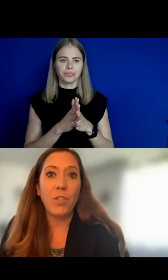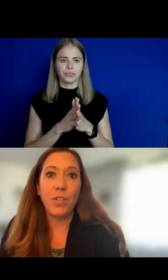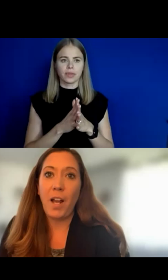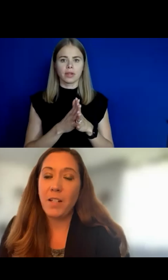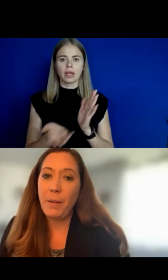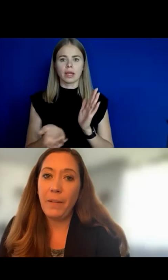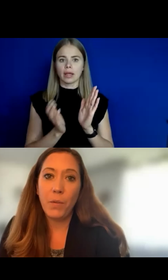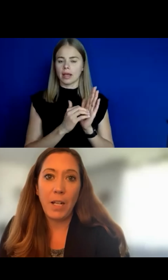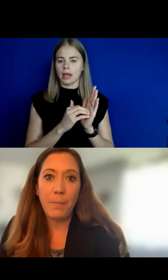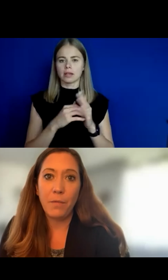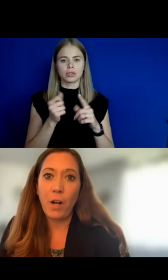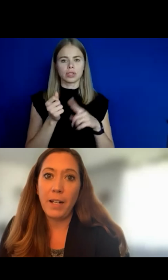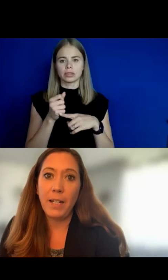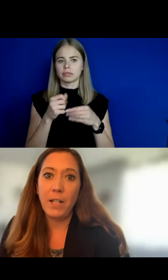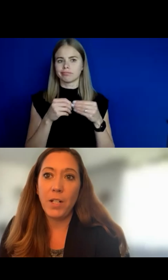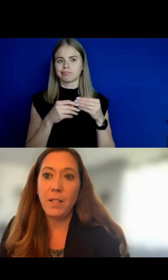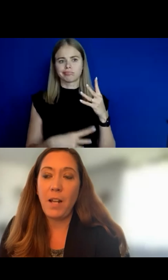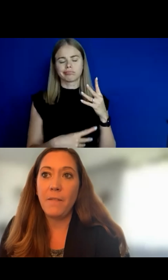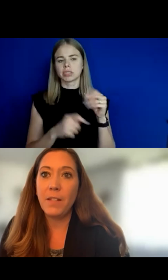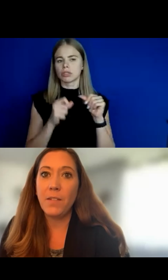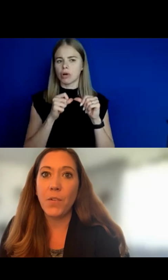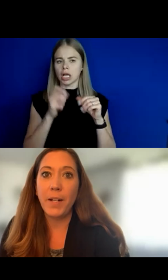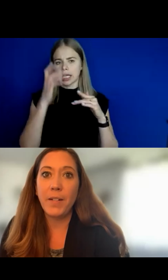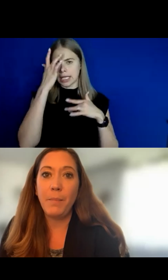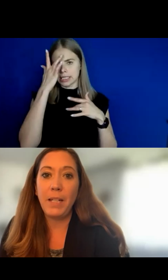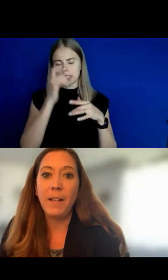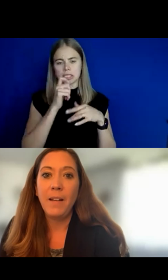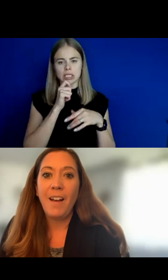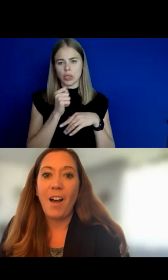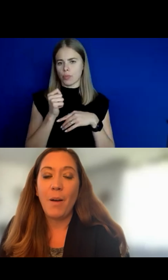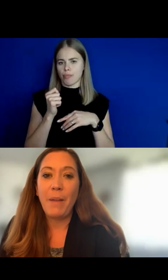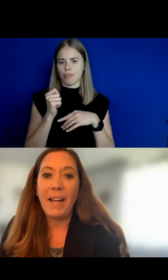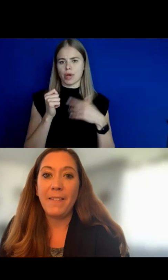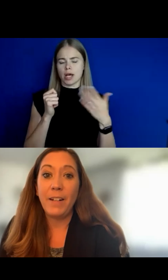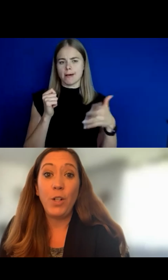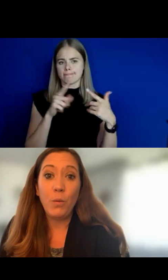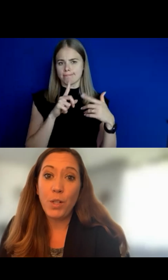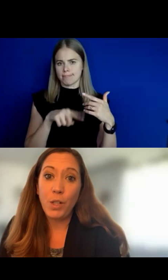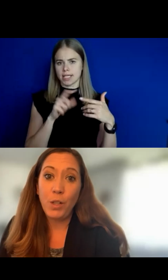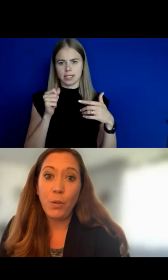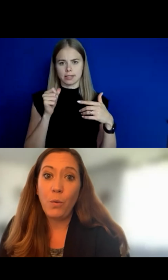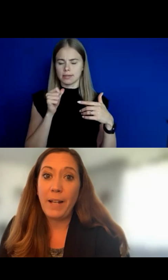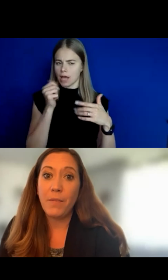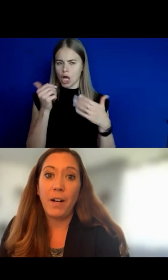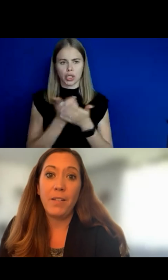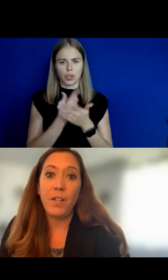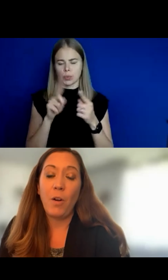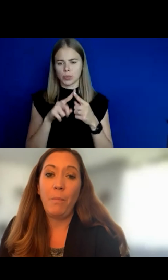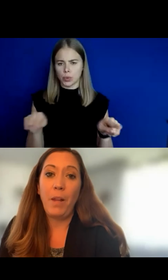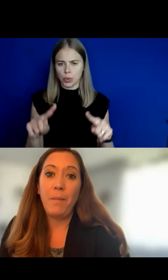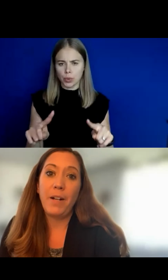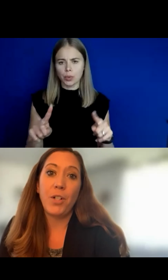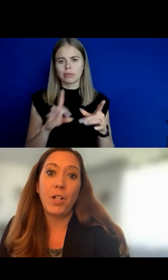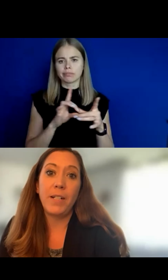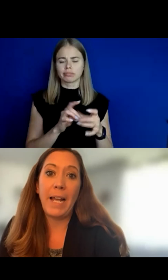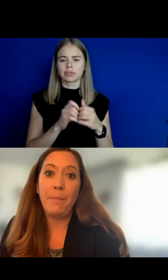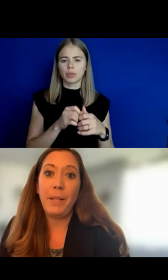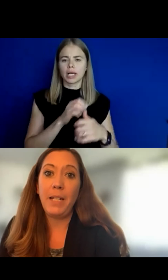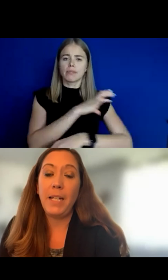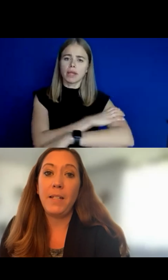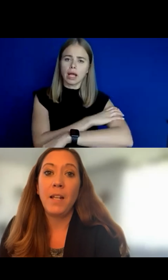Again, this just talks about those types of chronic conditions. None of this is going to be anything new to you as far as, blood